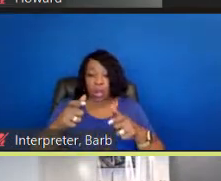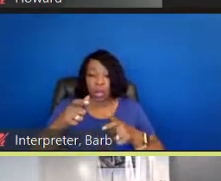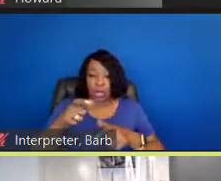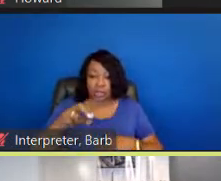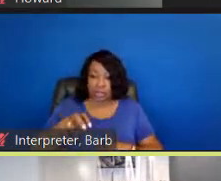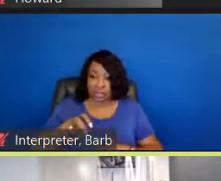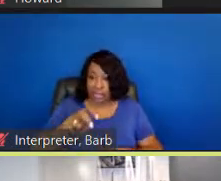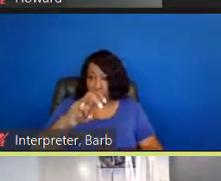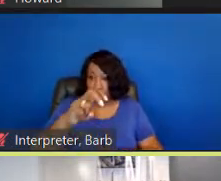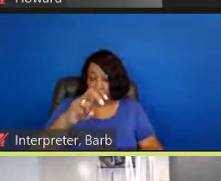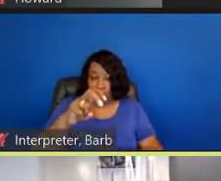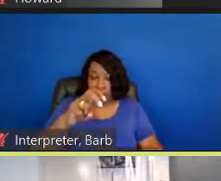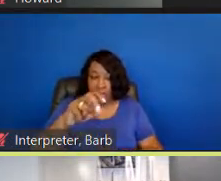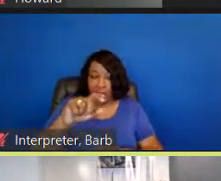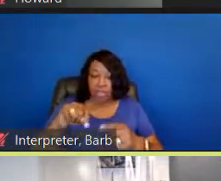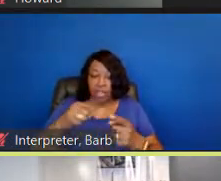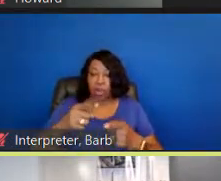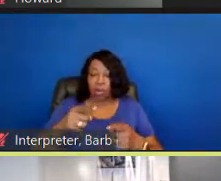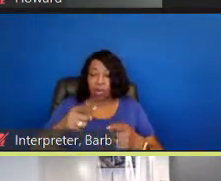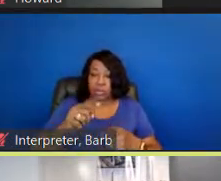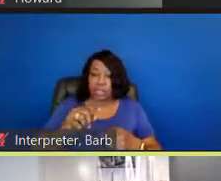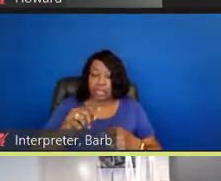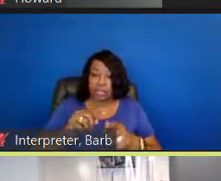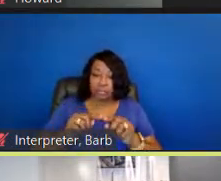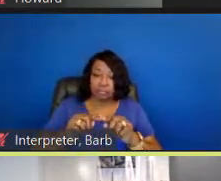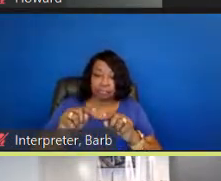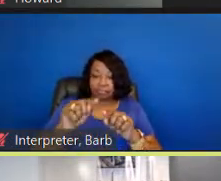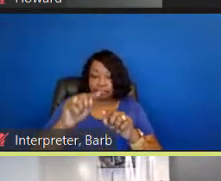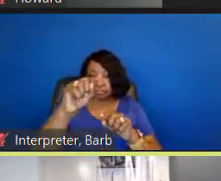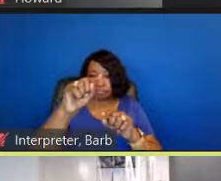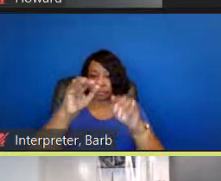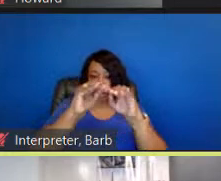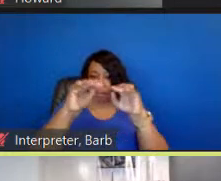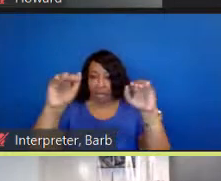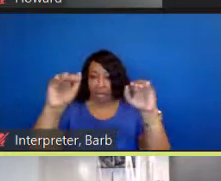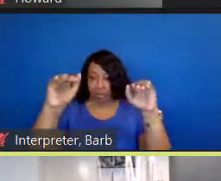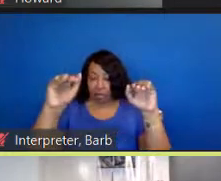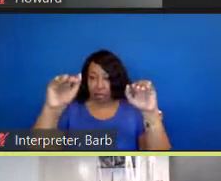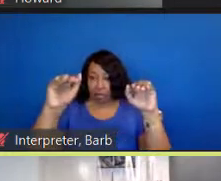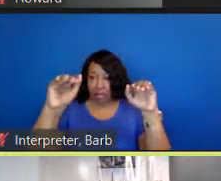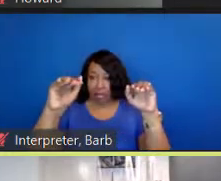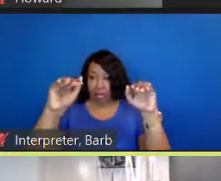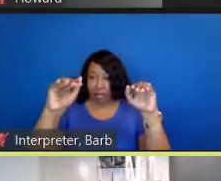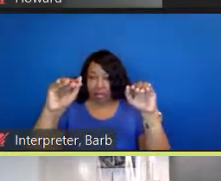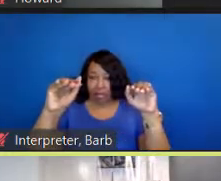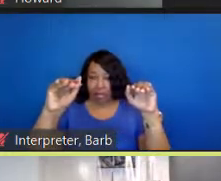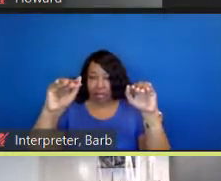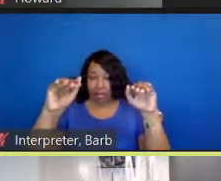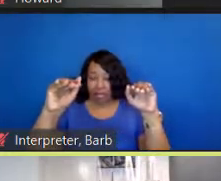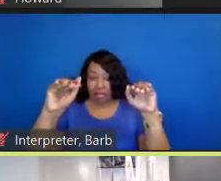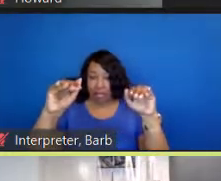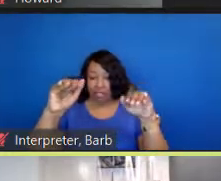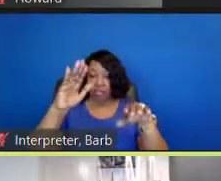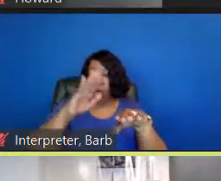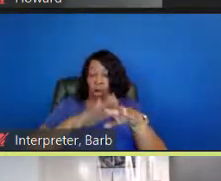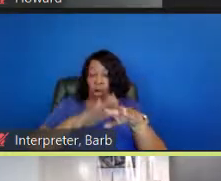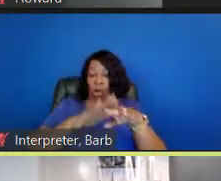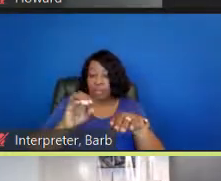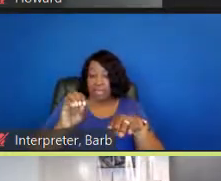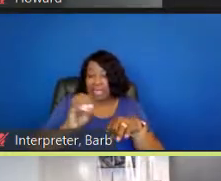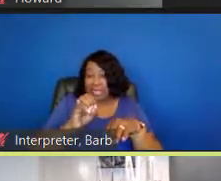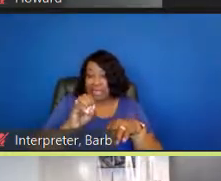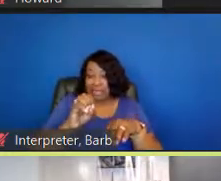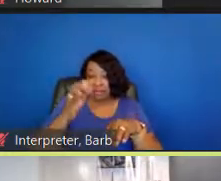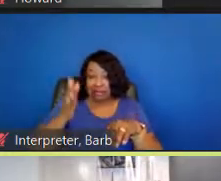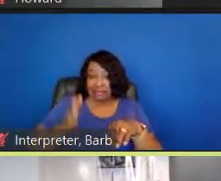stairway that goes up to the platform level that is on the eastbound side of the